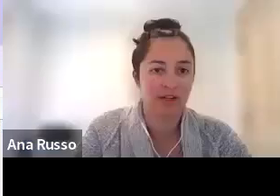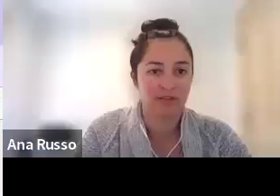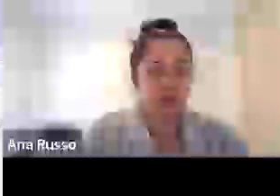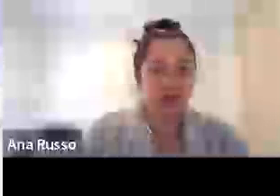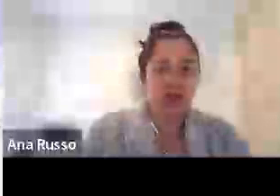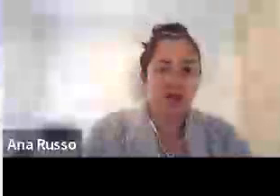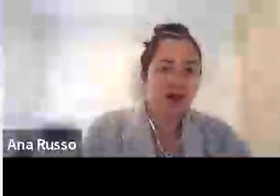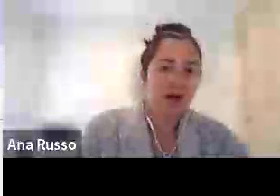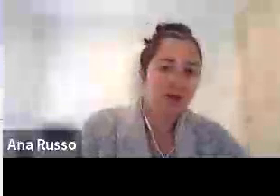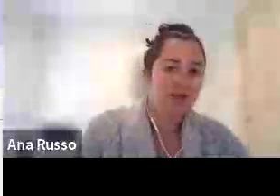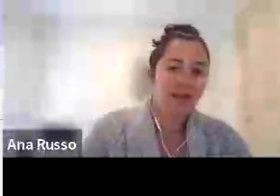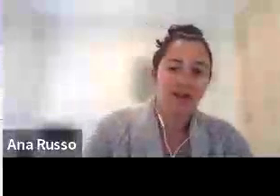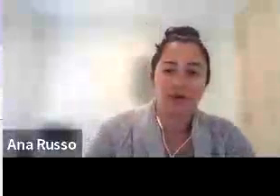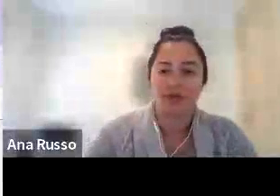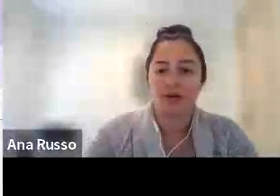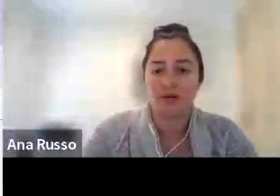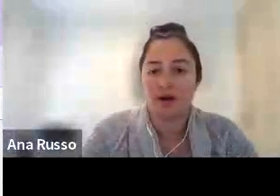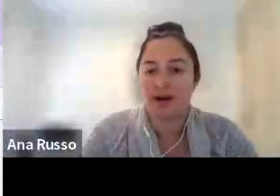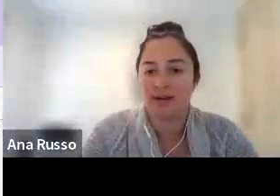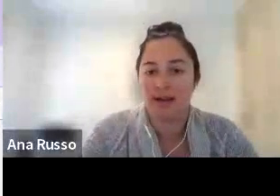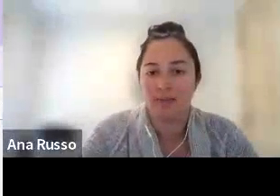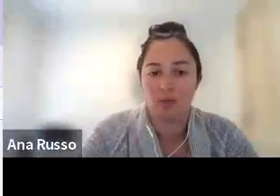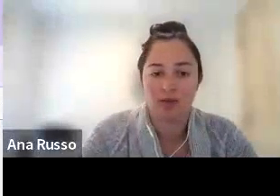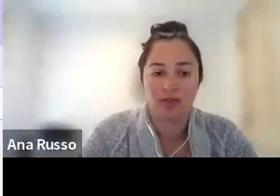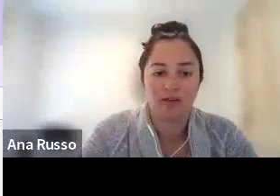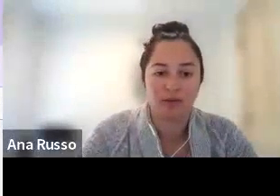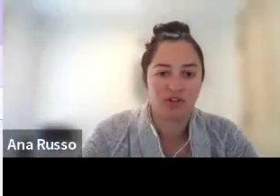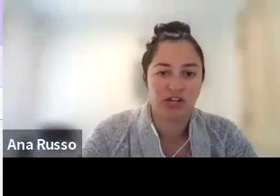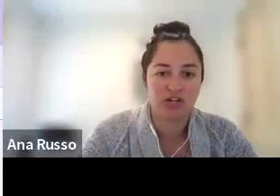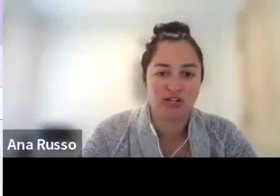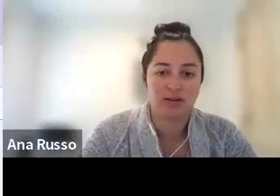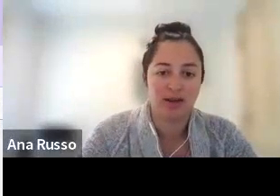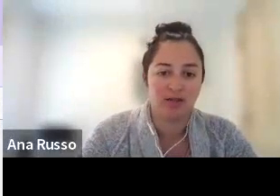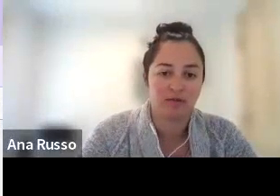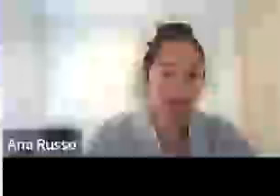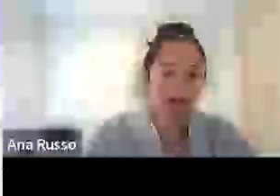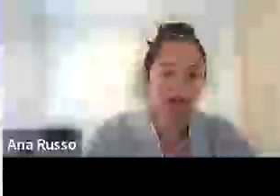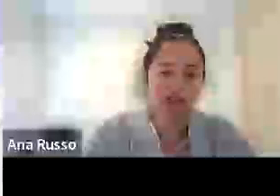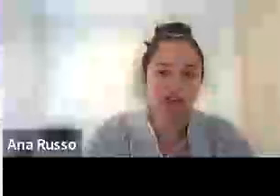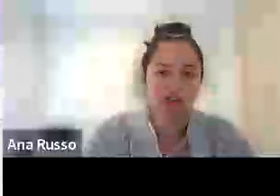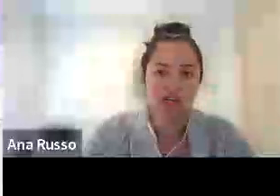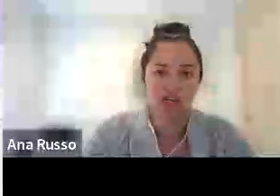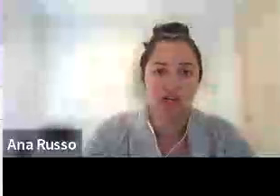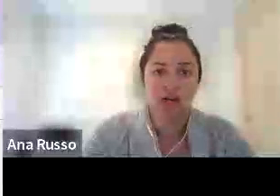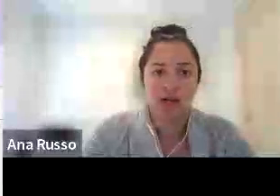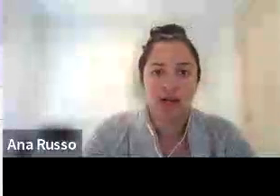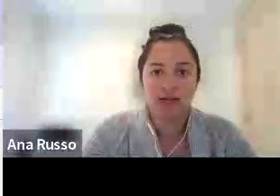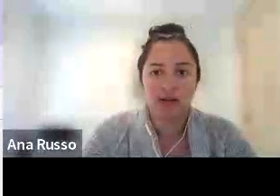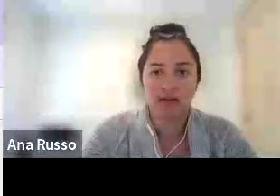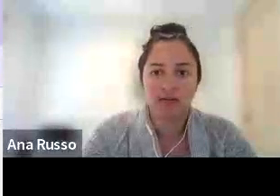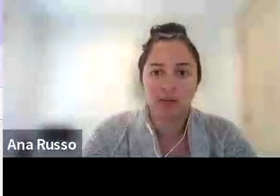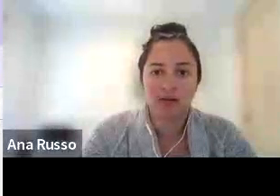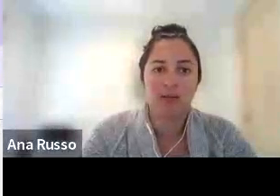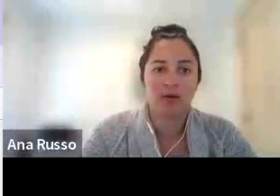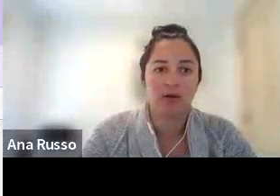Good morning, everyone. My name is Anna Russo. I am with the special education team at the Vermont Agency of Education. And